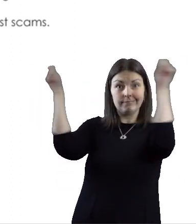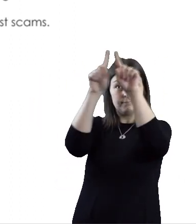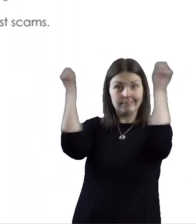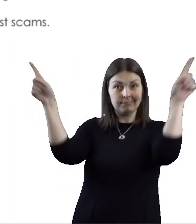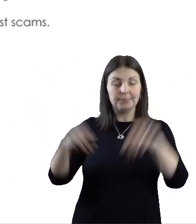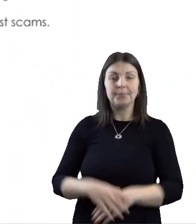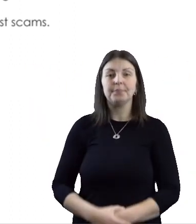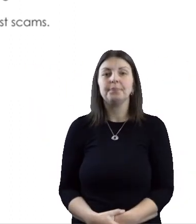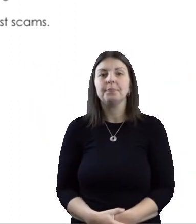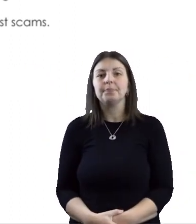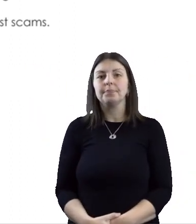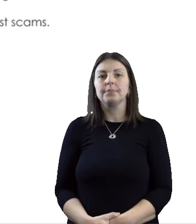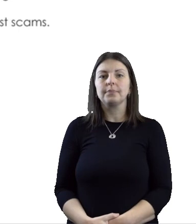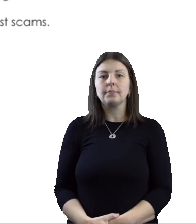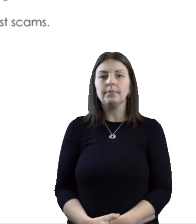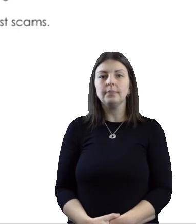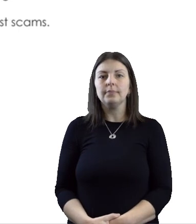at